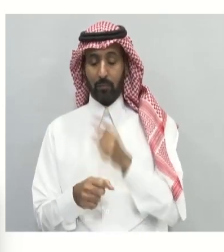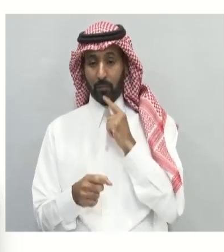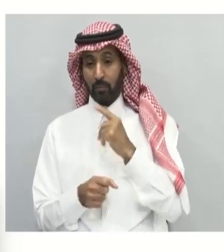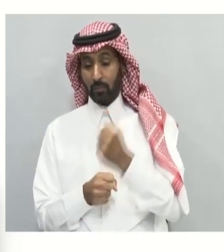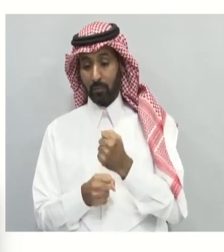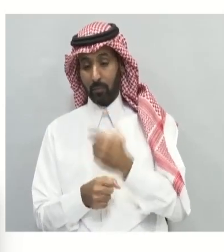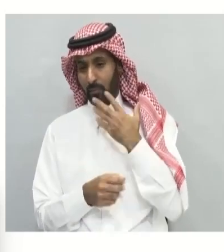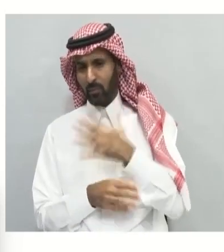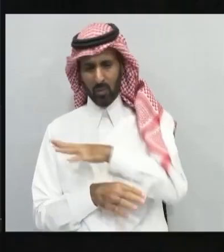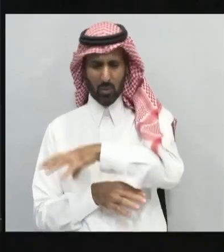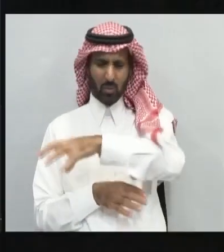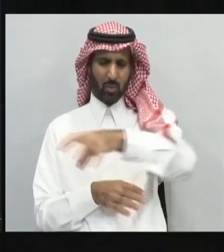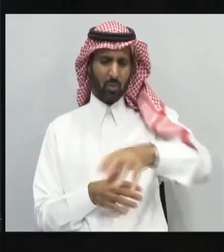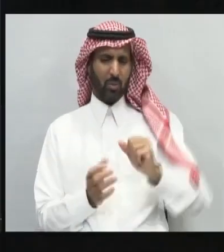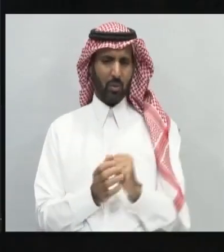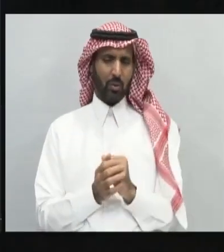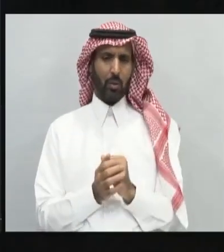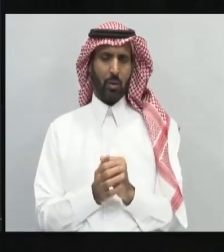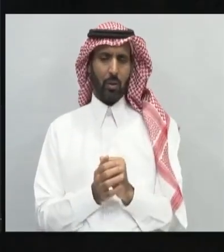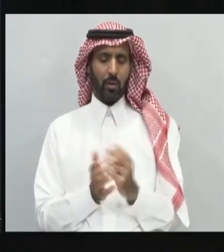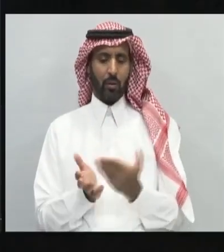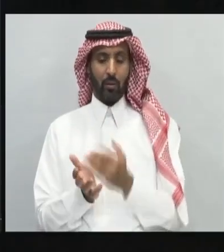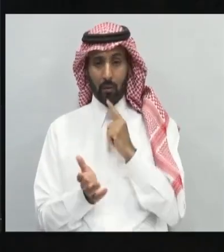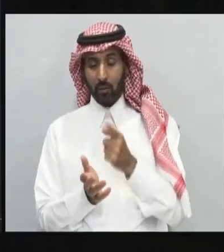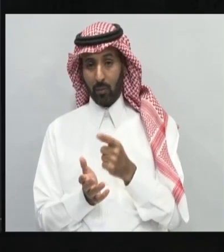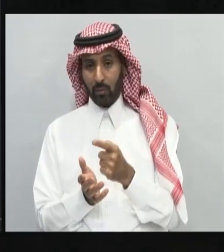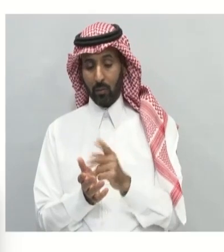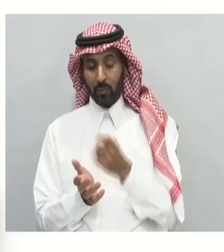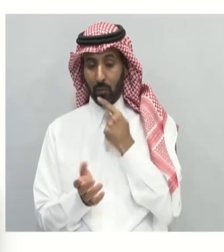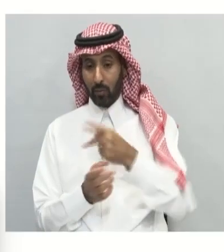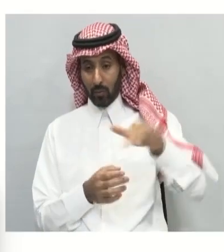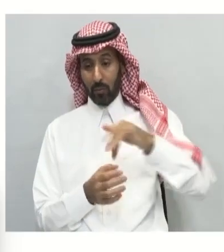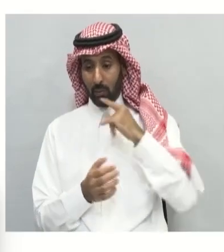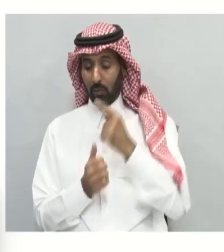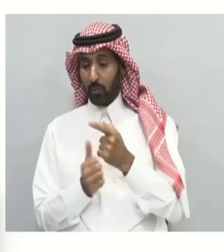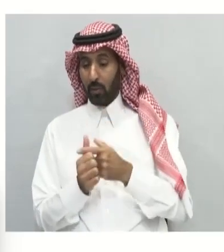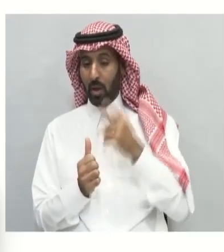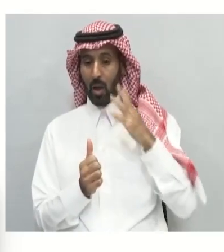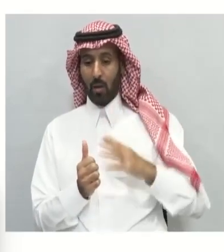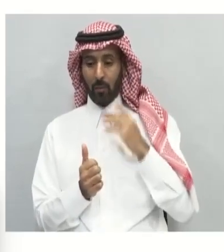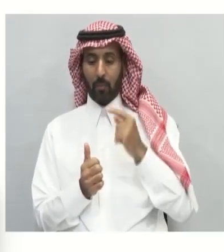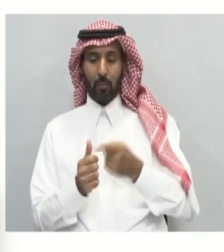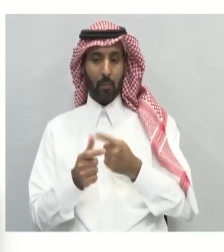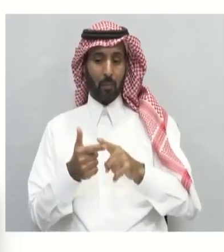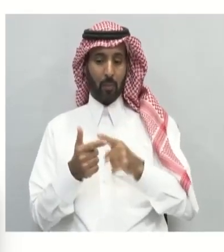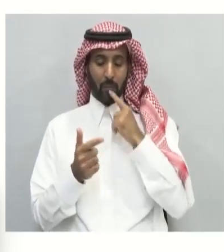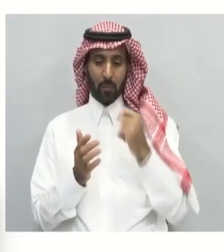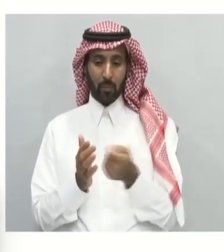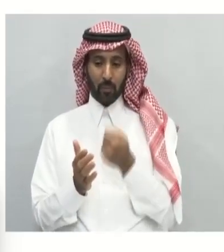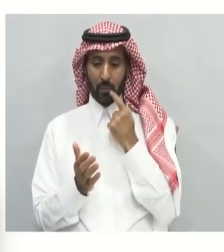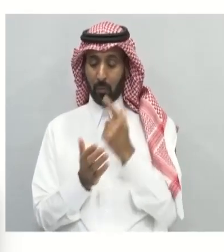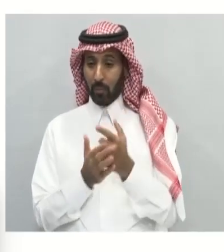are happening in other countries. Like he could say, the visiting prime minister has just signed